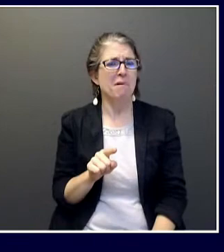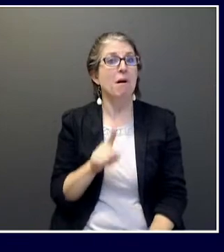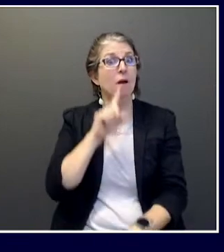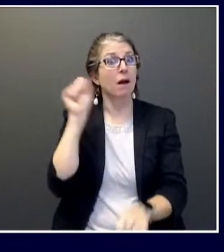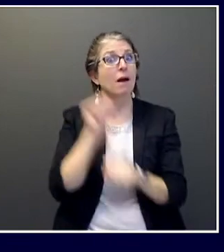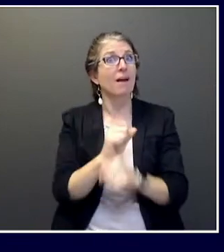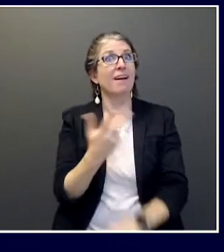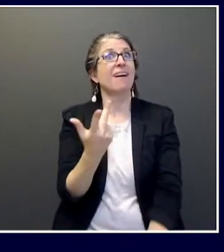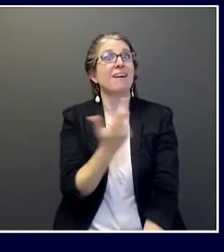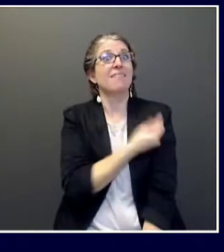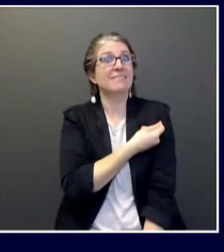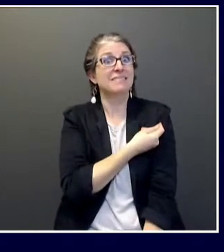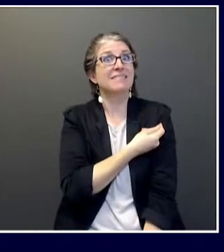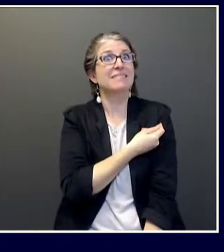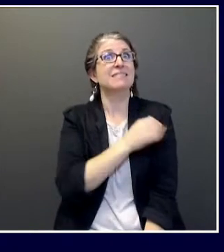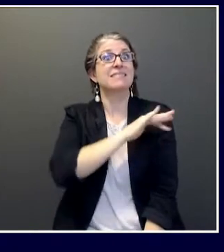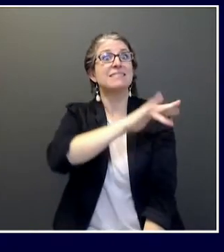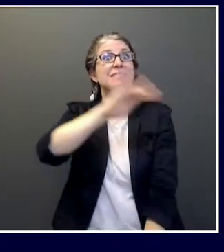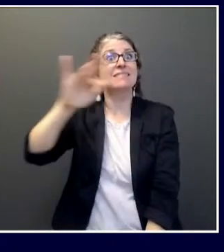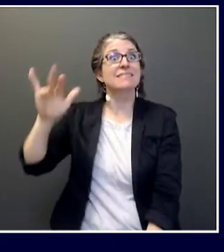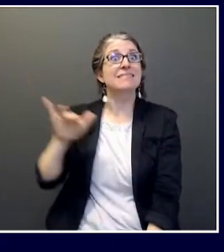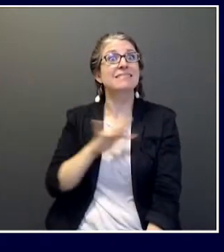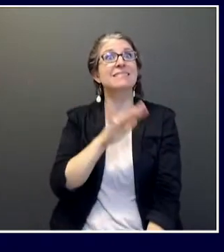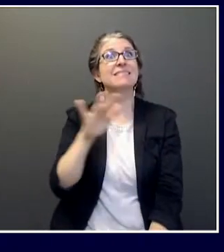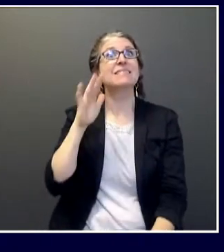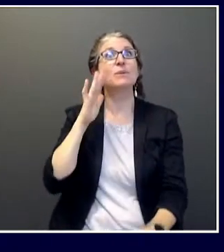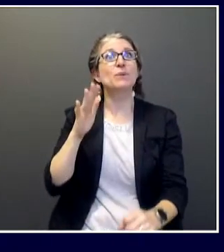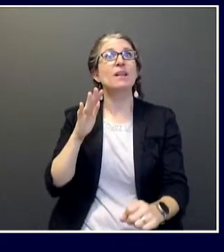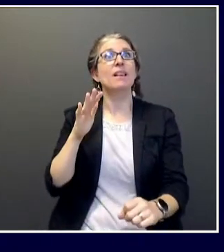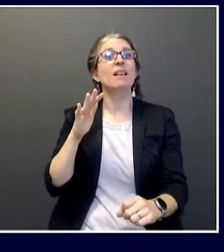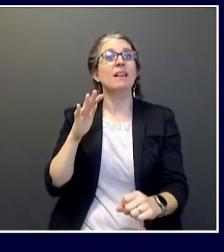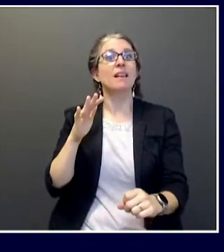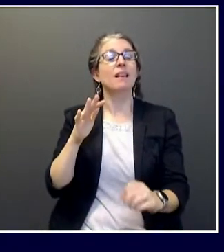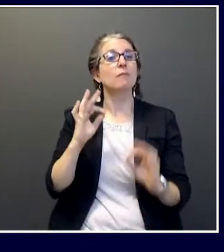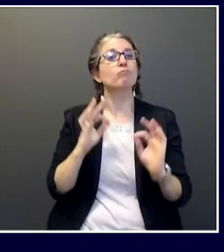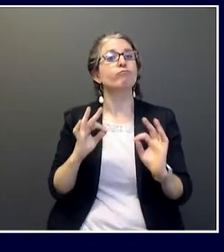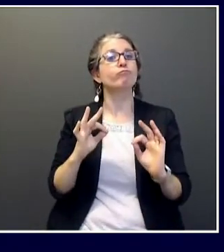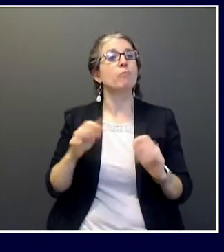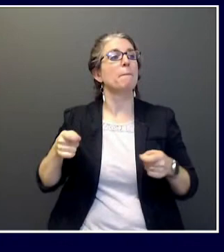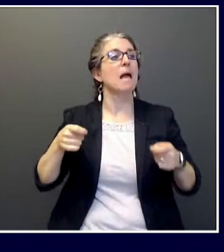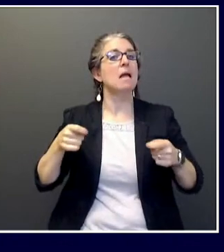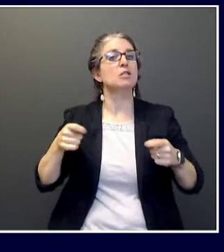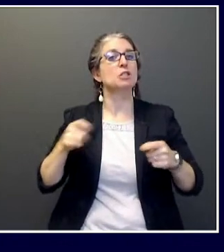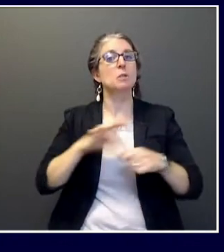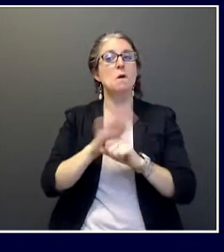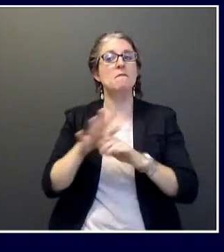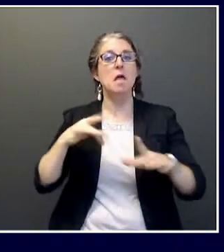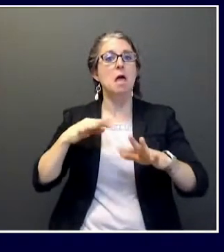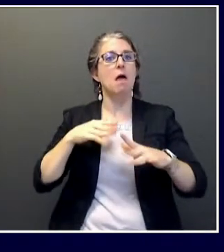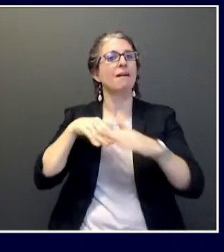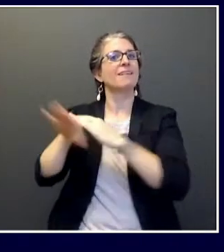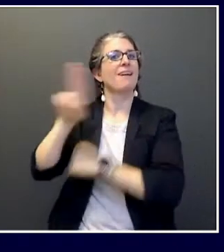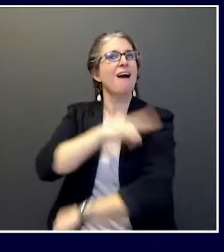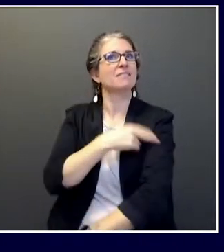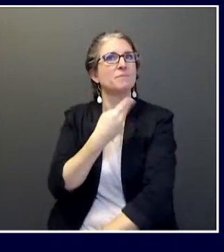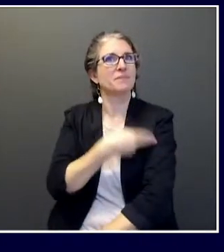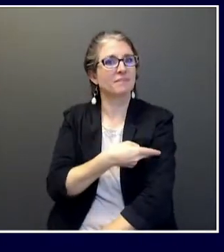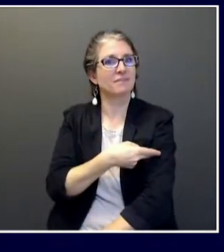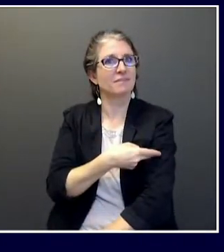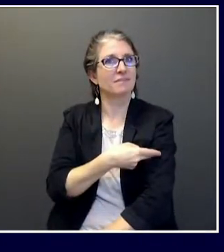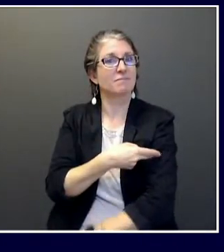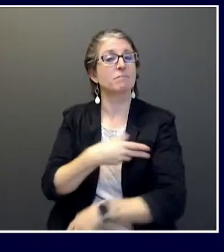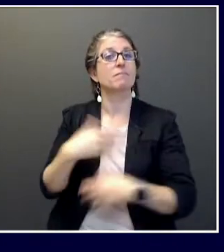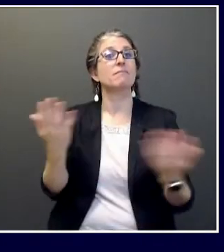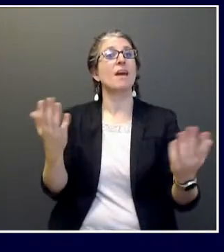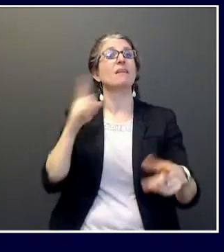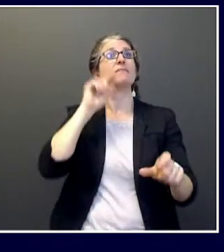who's hospitalized with COVID, who has not been fully vaccinated, that's concerning because much of that hospitalization is something that could